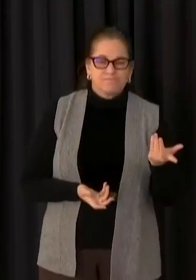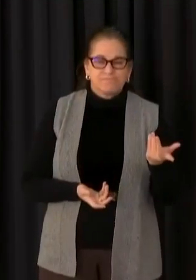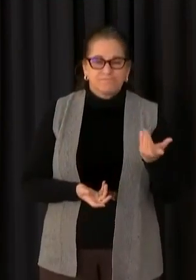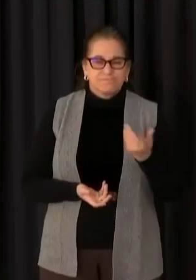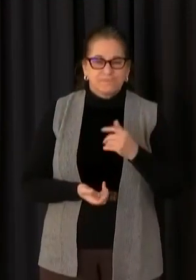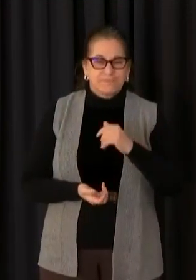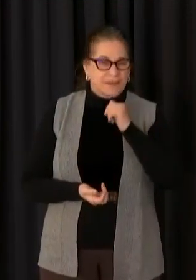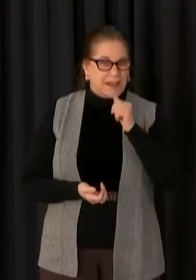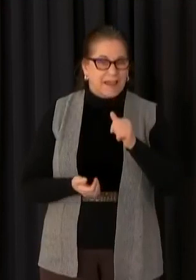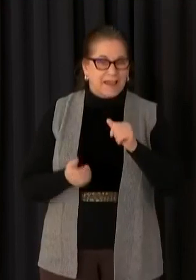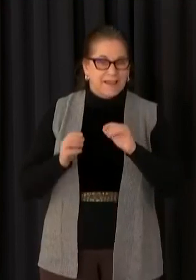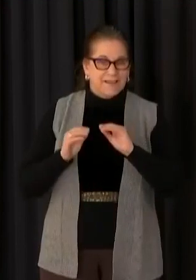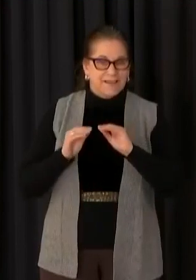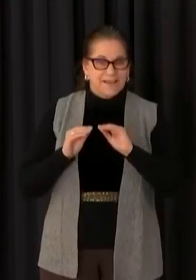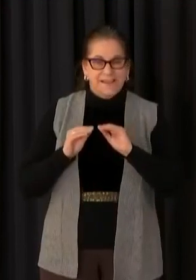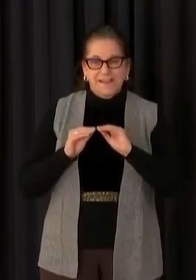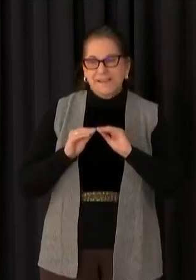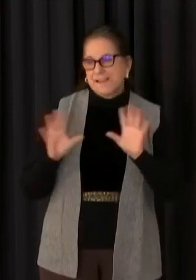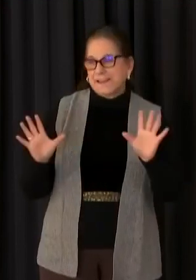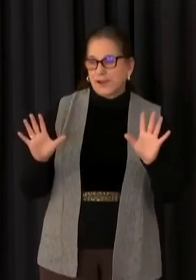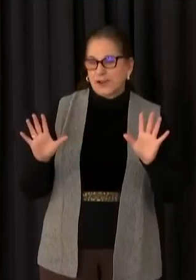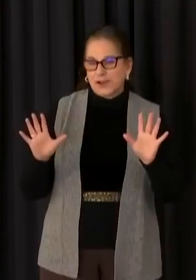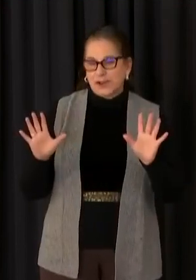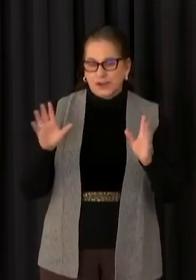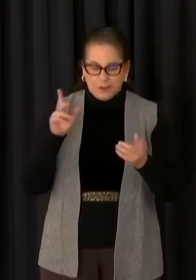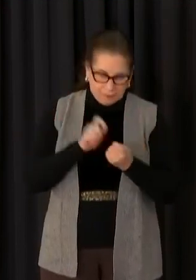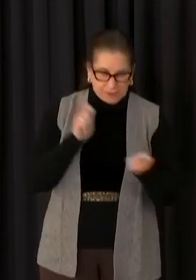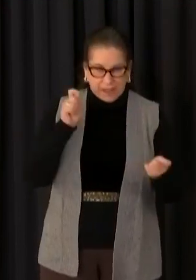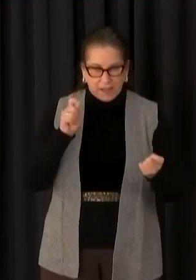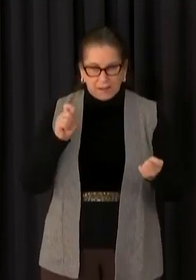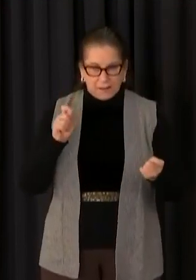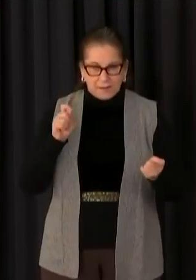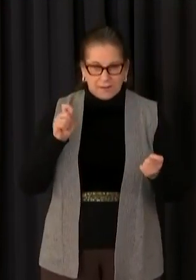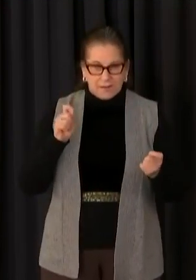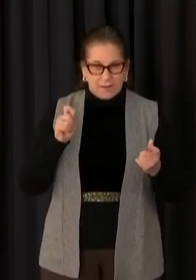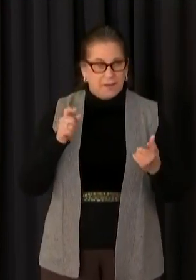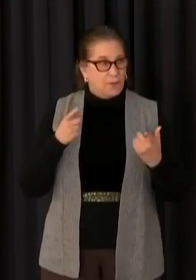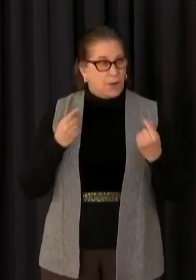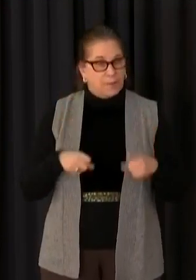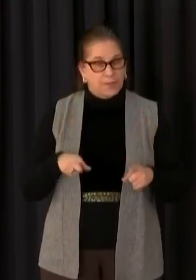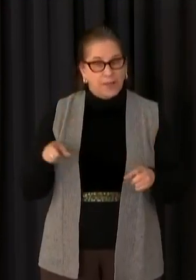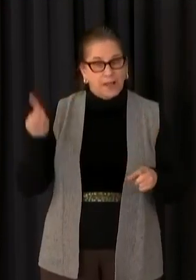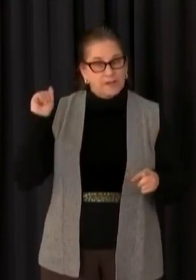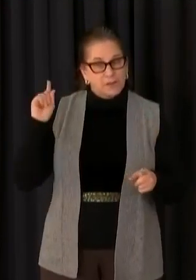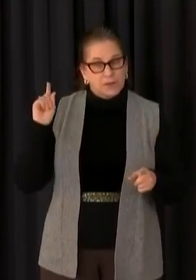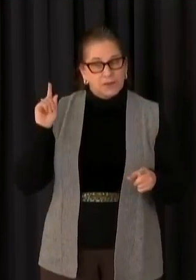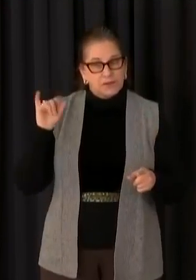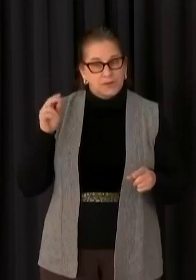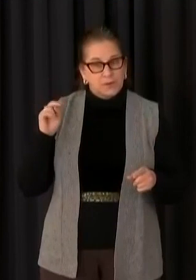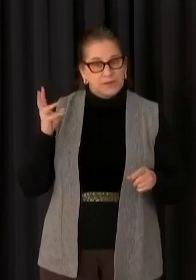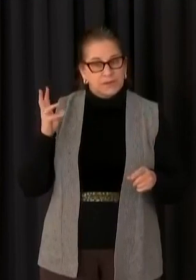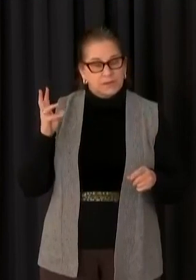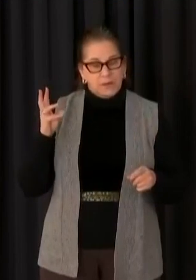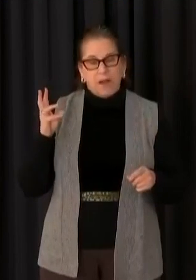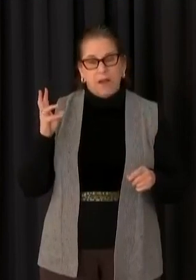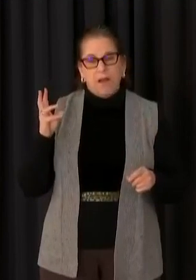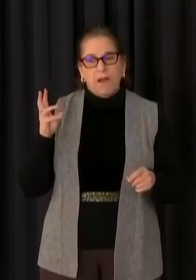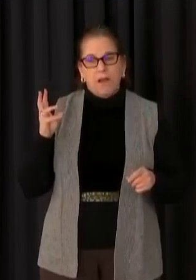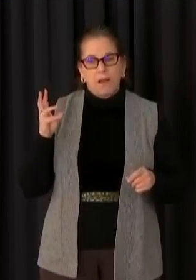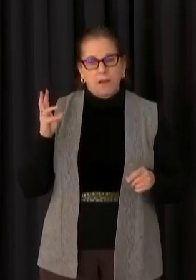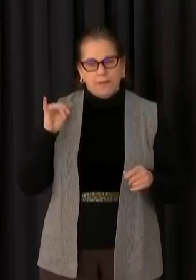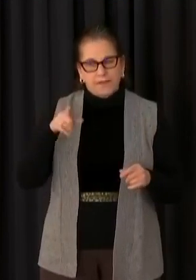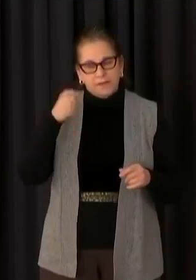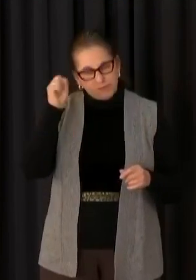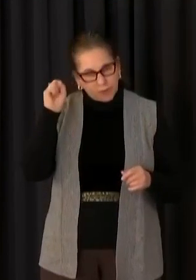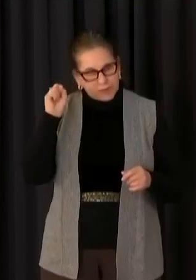not be clear what that means. The events of January 6th, the insurrection of the Capitol, those protests